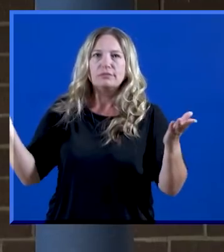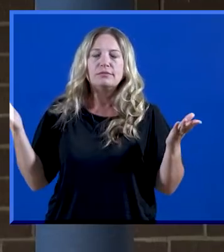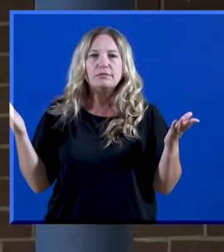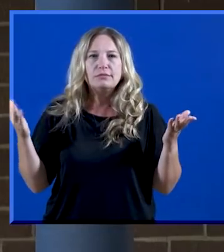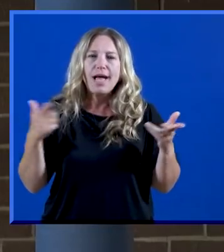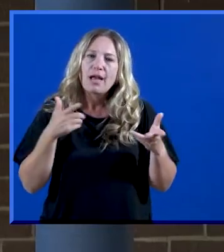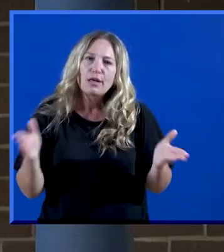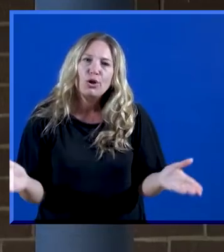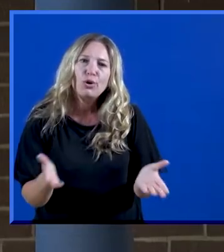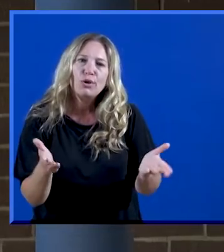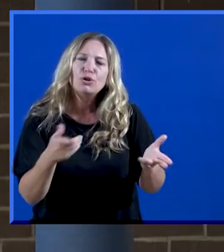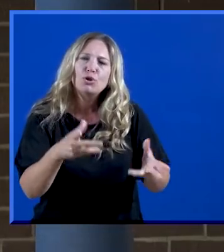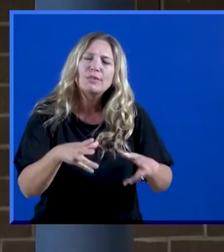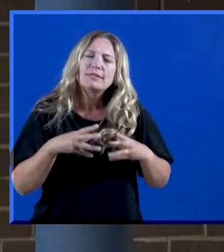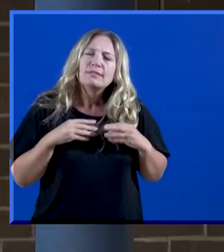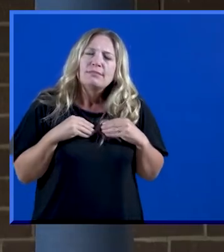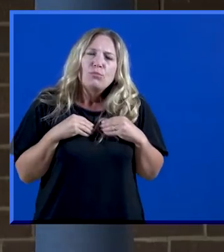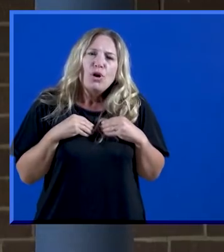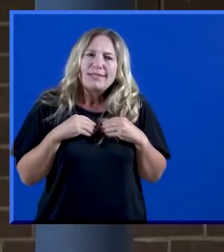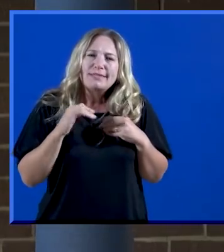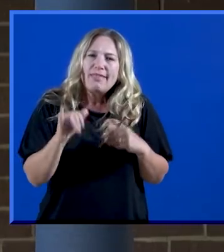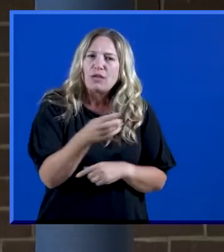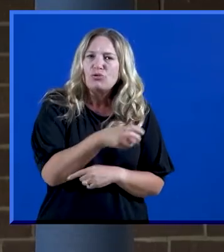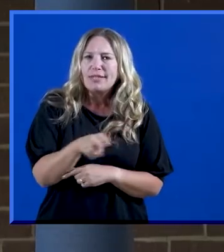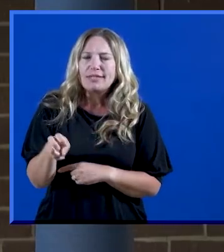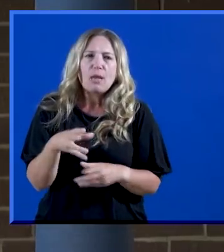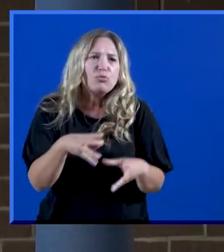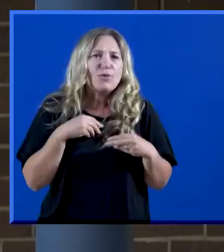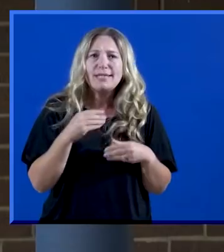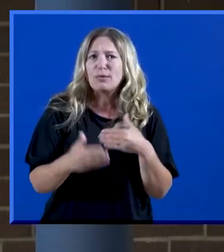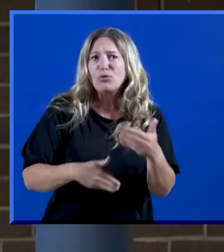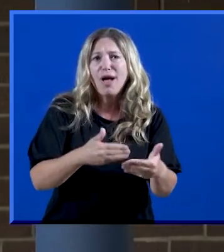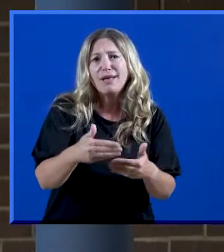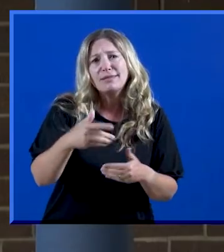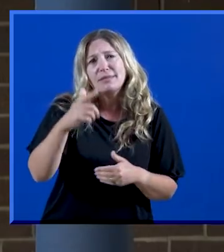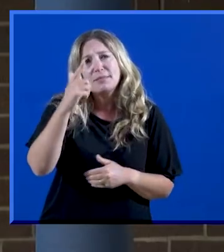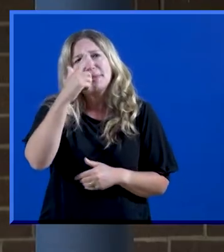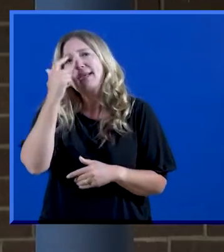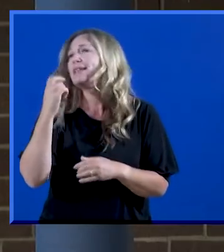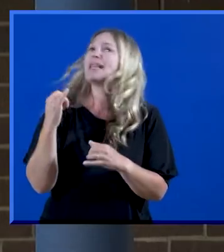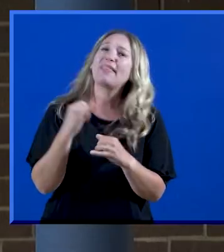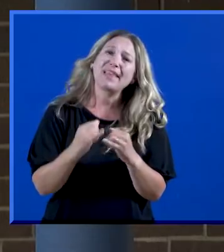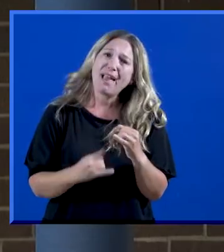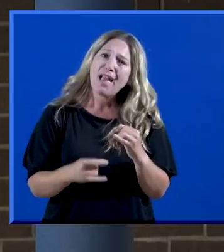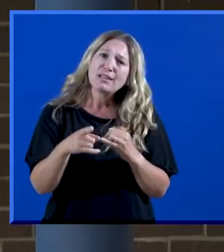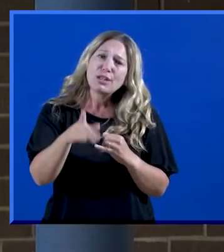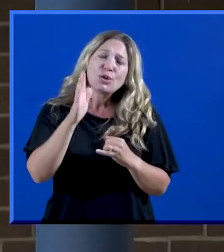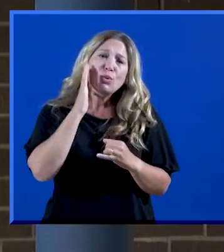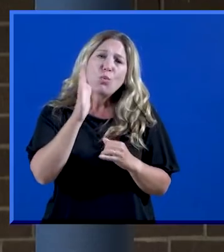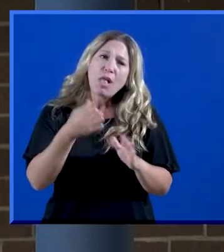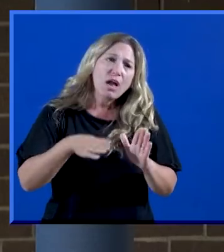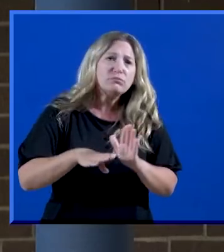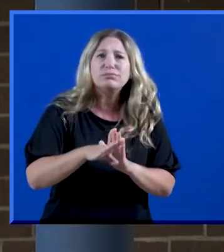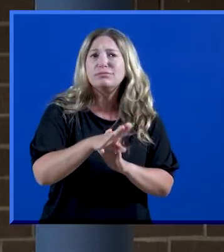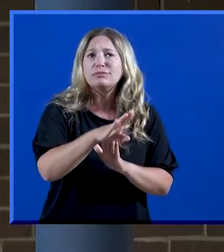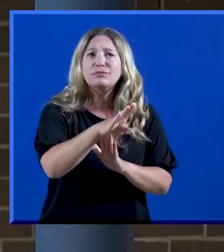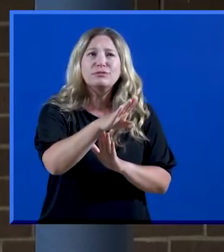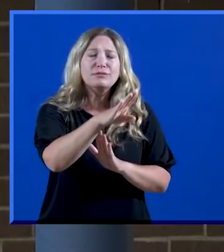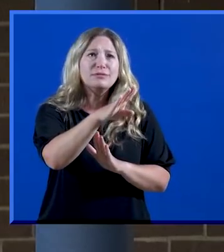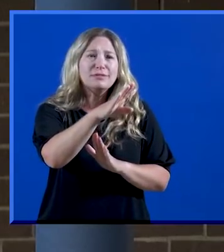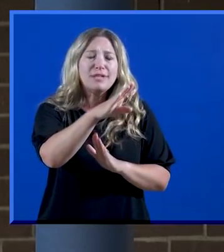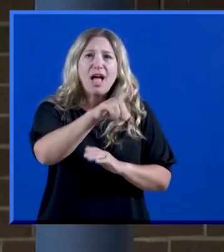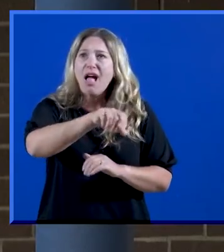my encouragement is to embrace the transition, embrace the process, because at the end of it, you will come out of